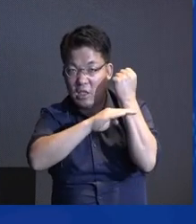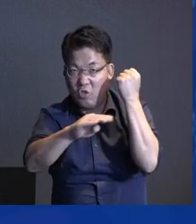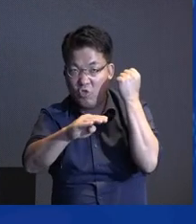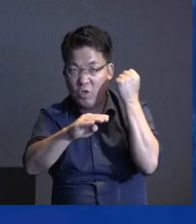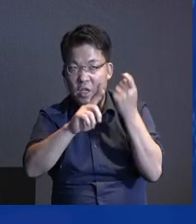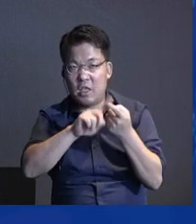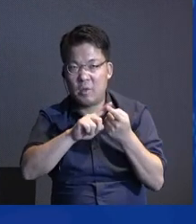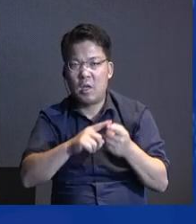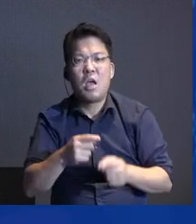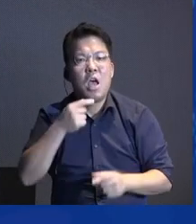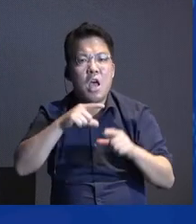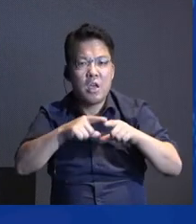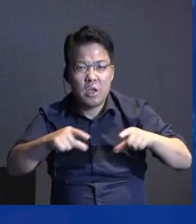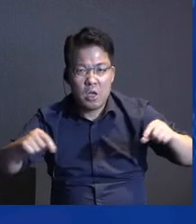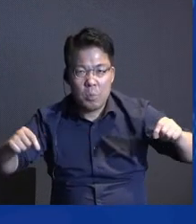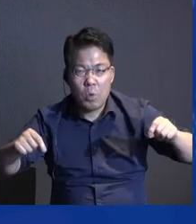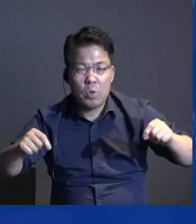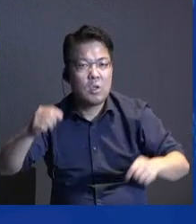dementia.